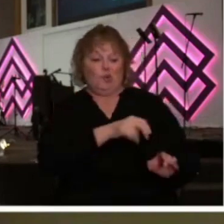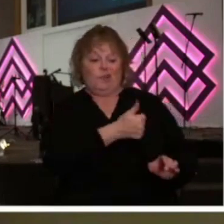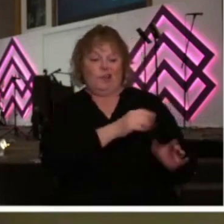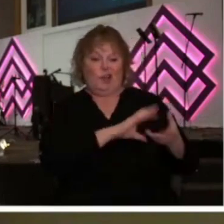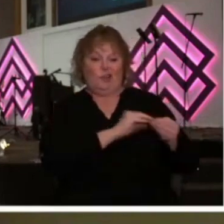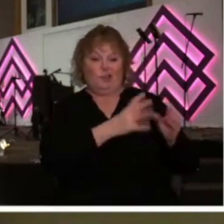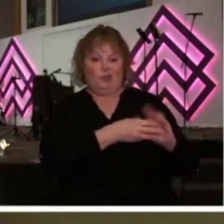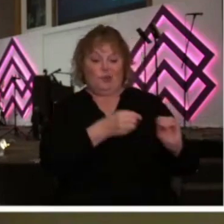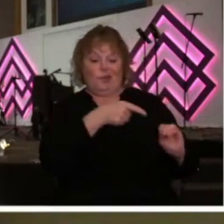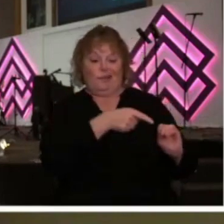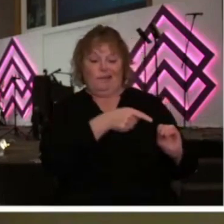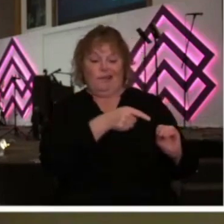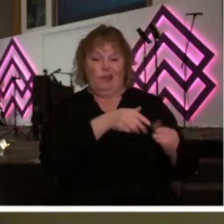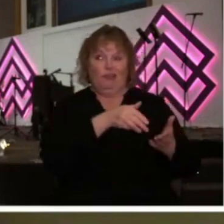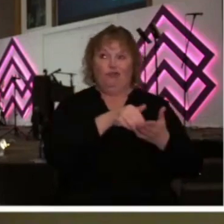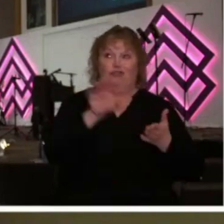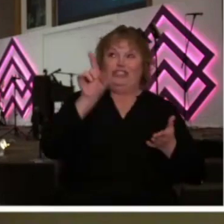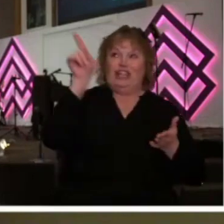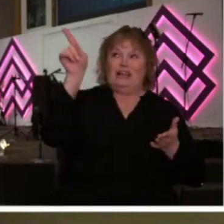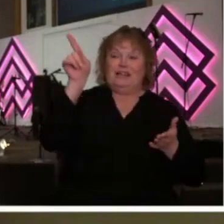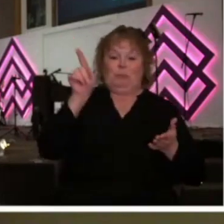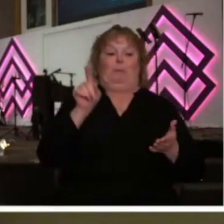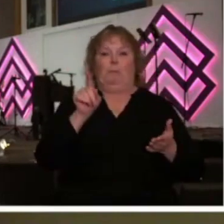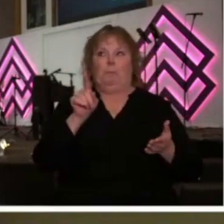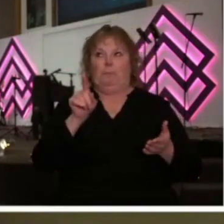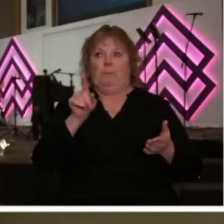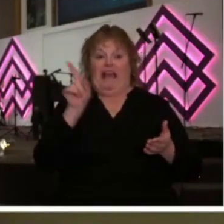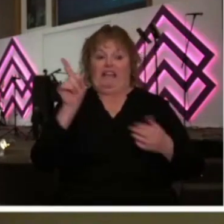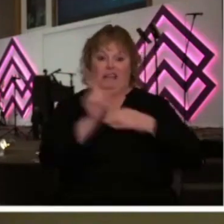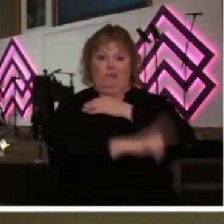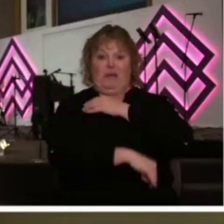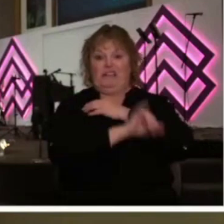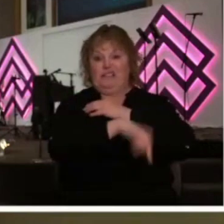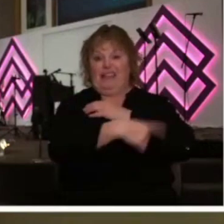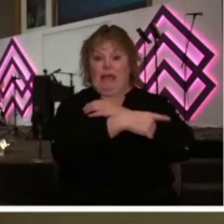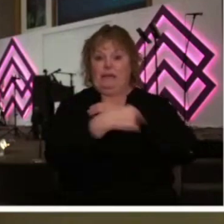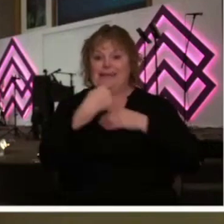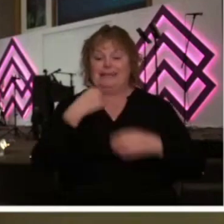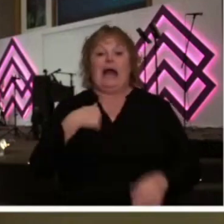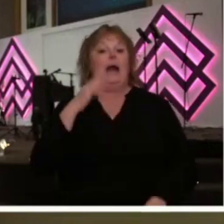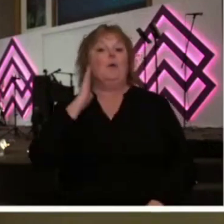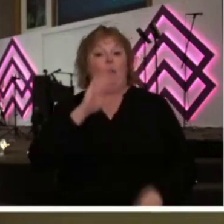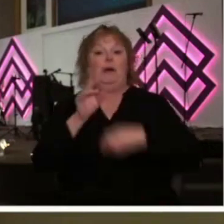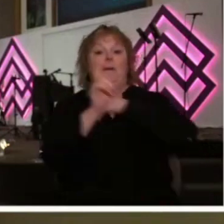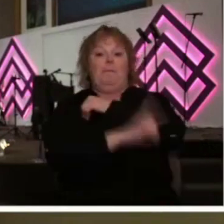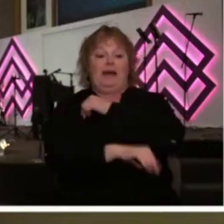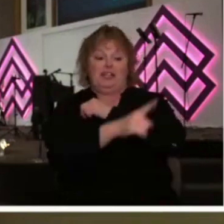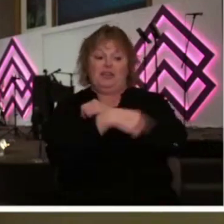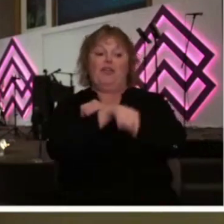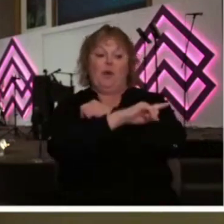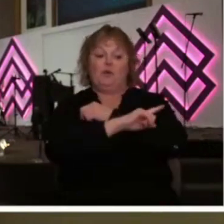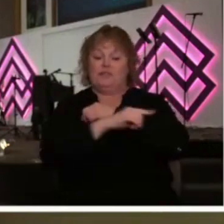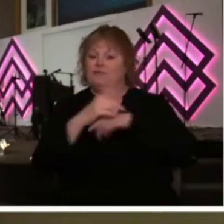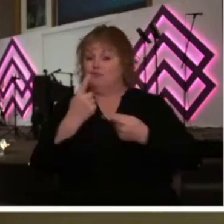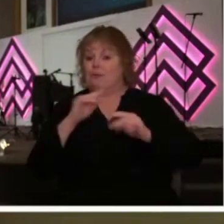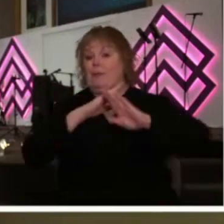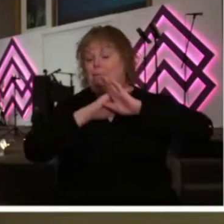reject that and be a part that gets cursed because He said, I will curse those who hinder my